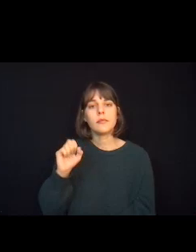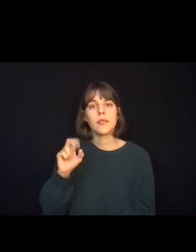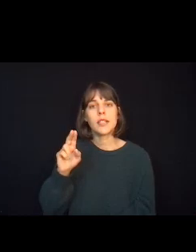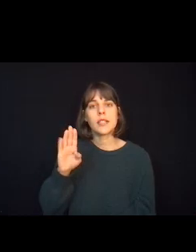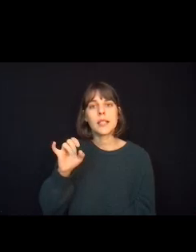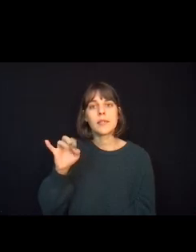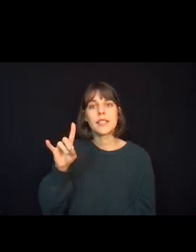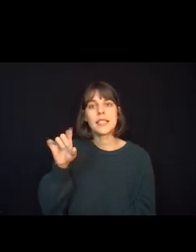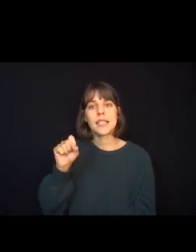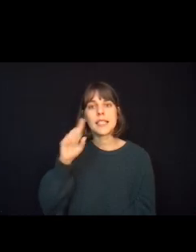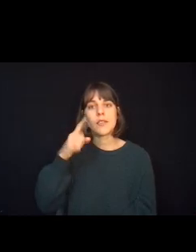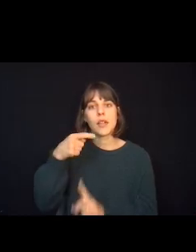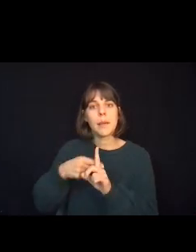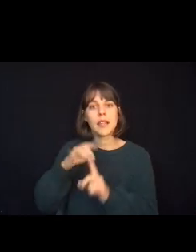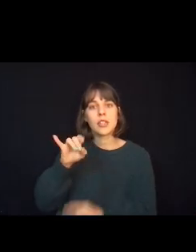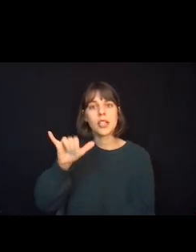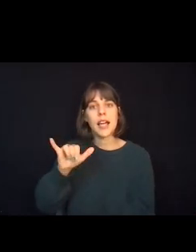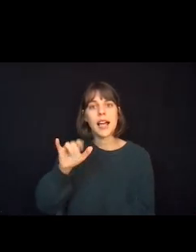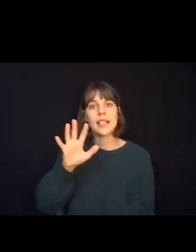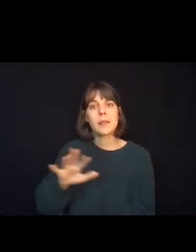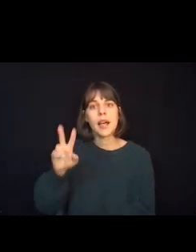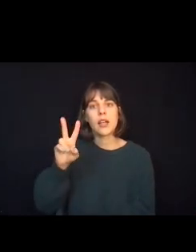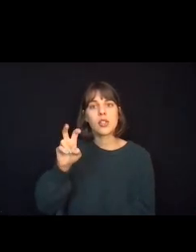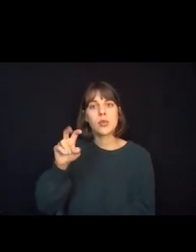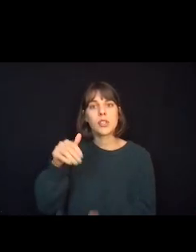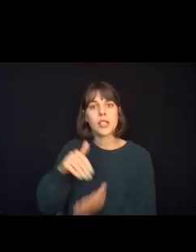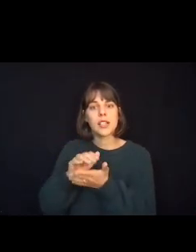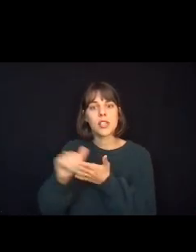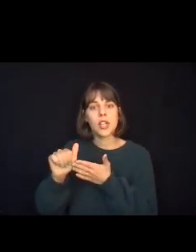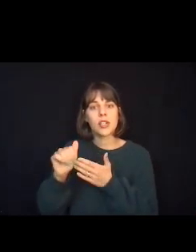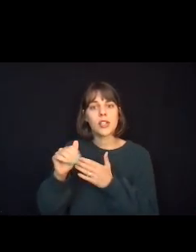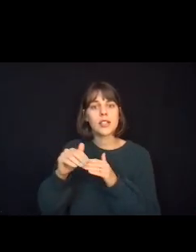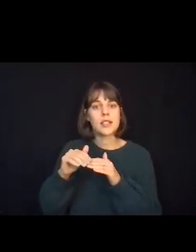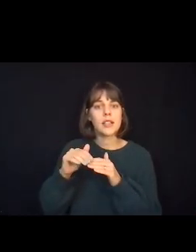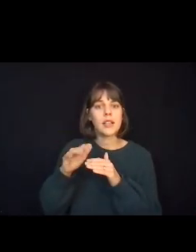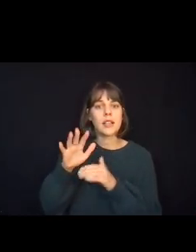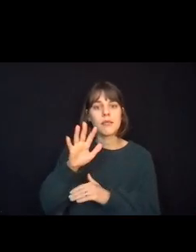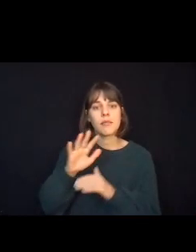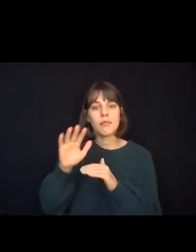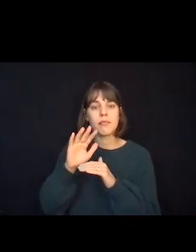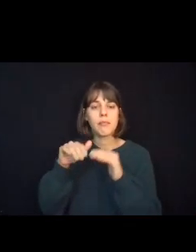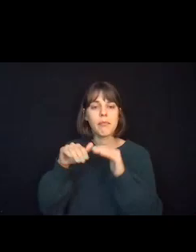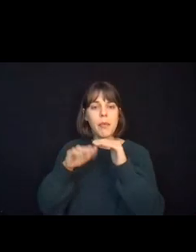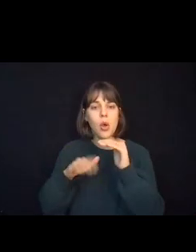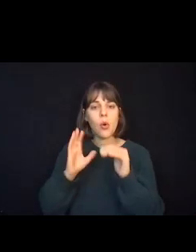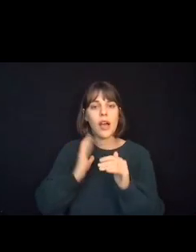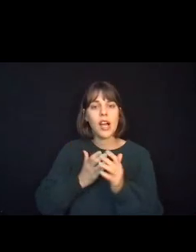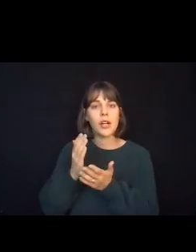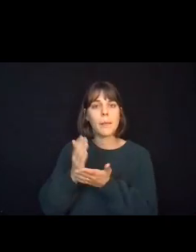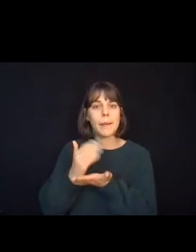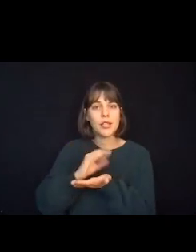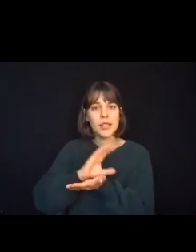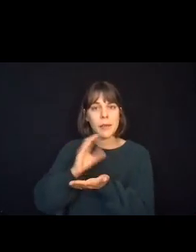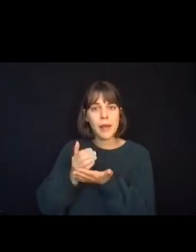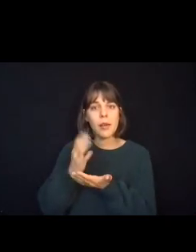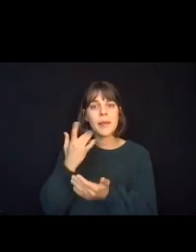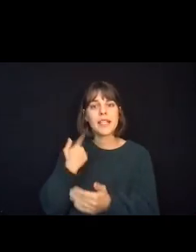Subsidies for the month of July are about $200,000 below our budgeted amount, and that is due to a lower interest on our state operating